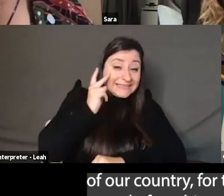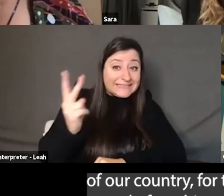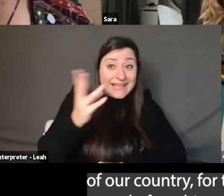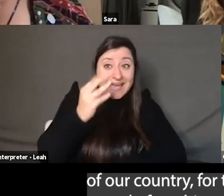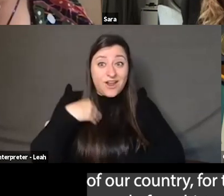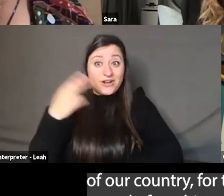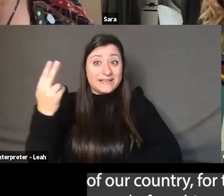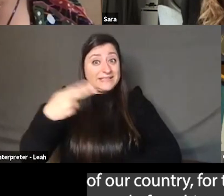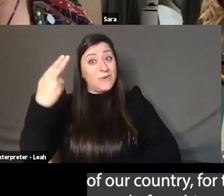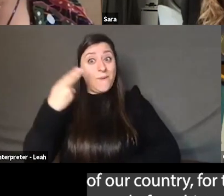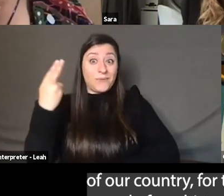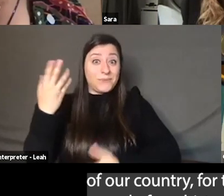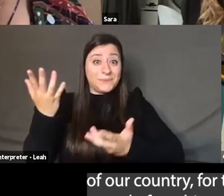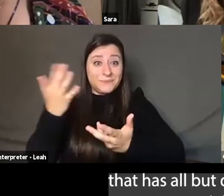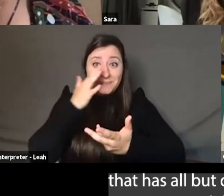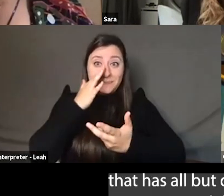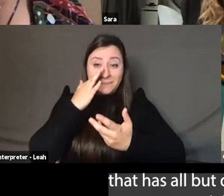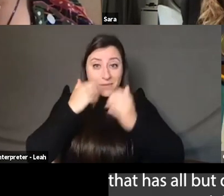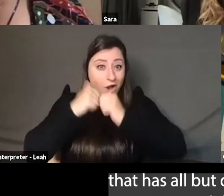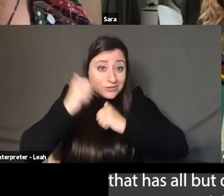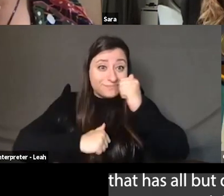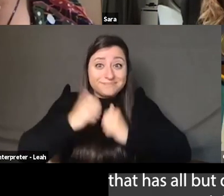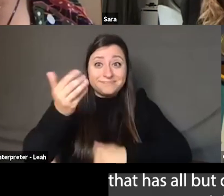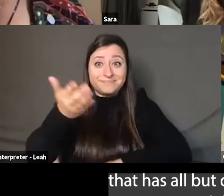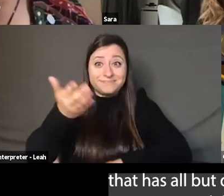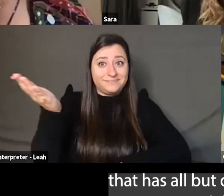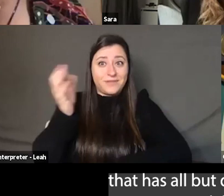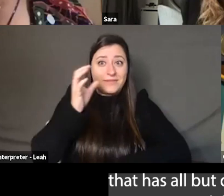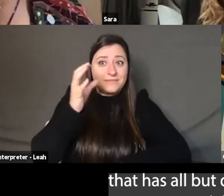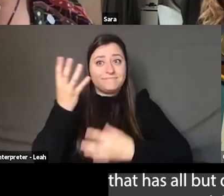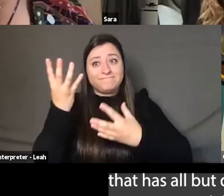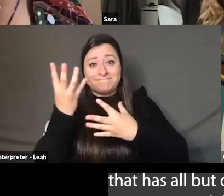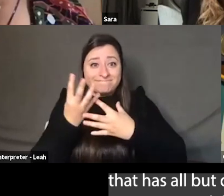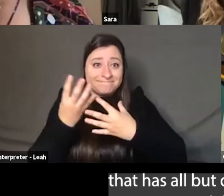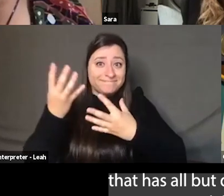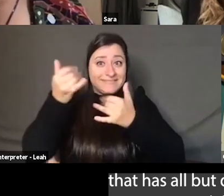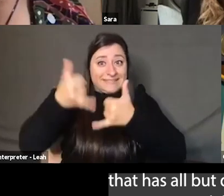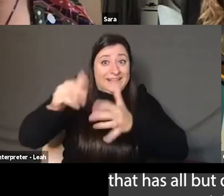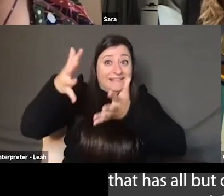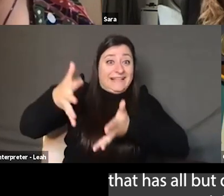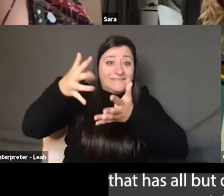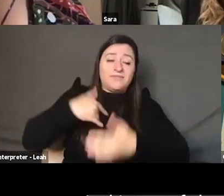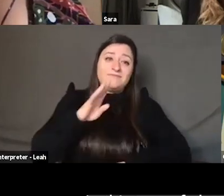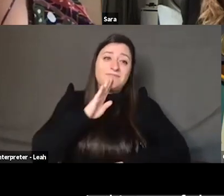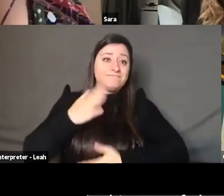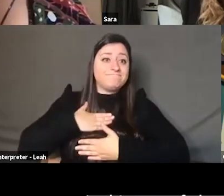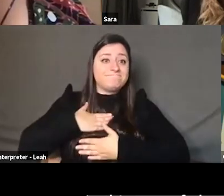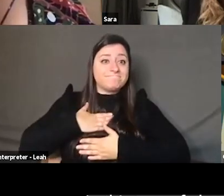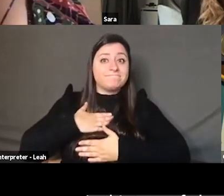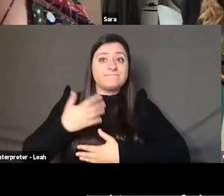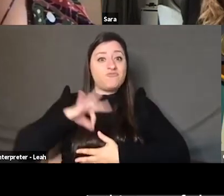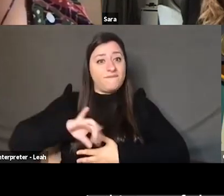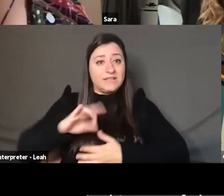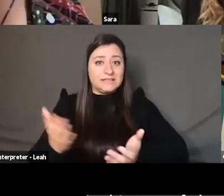our historical architecture that has all but disappeared. So very privileged to be in this type of